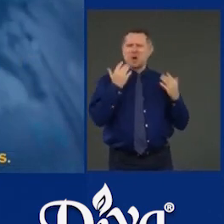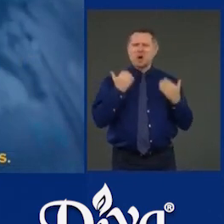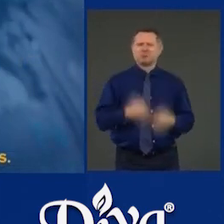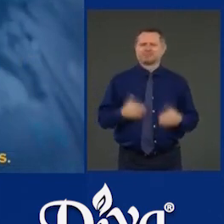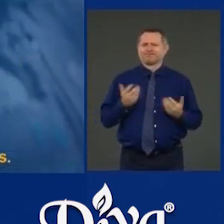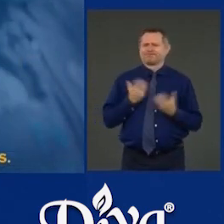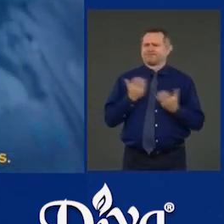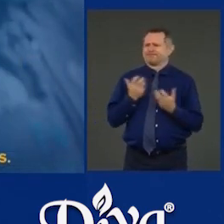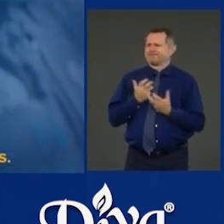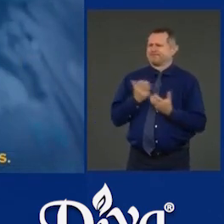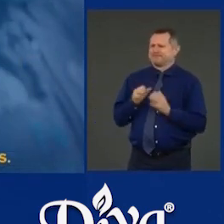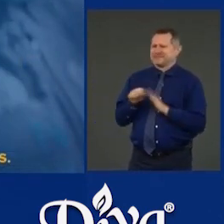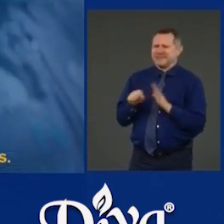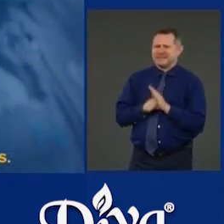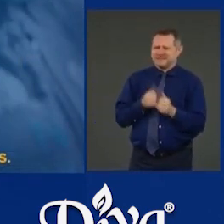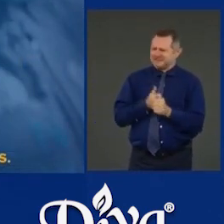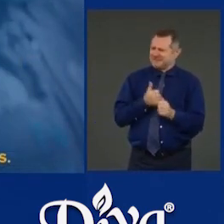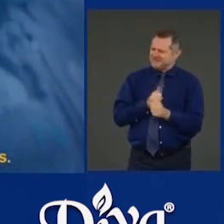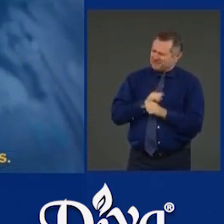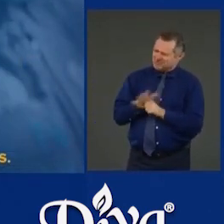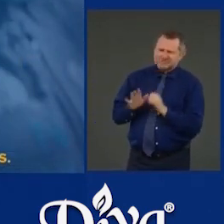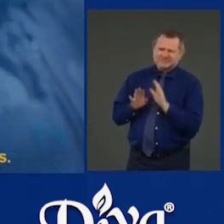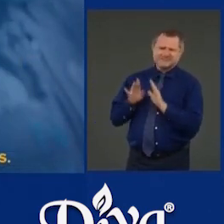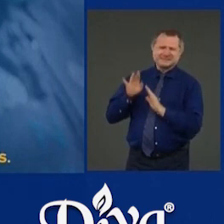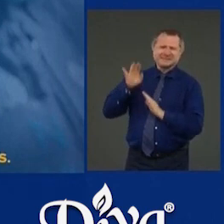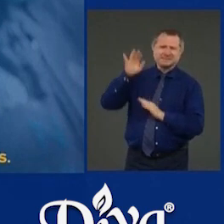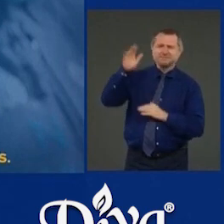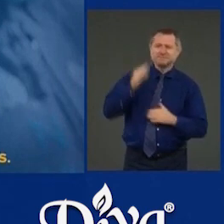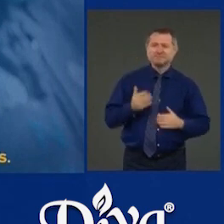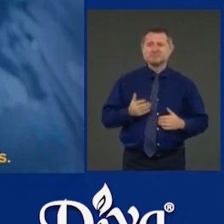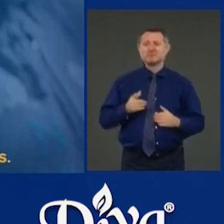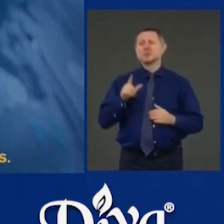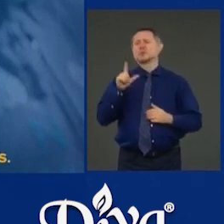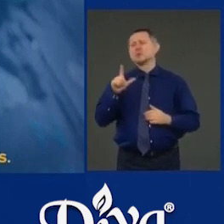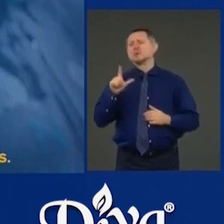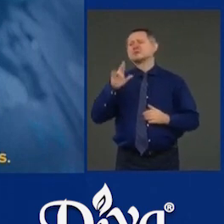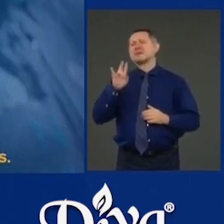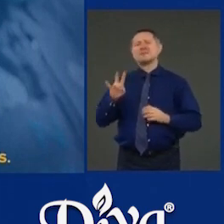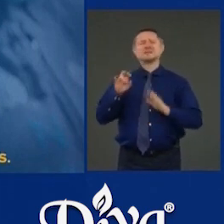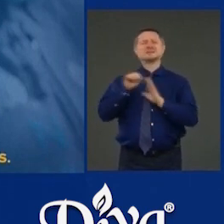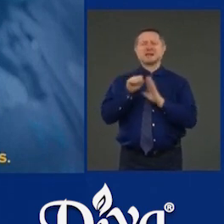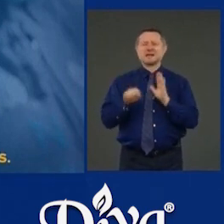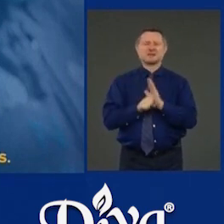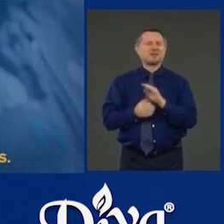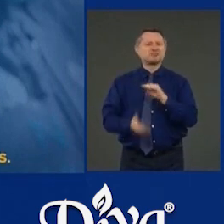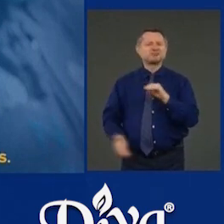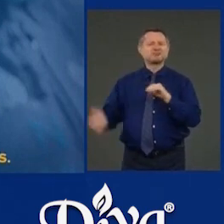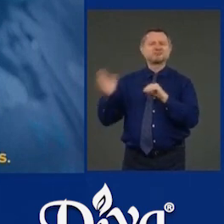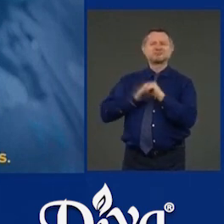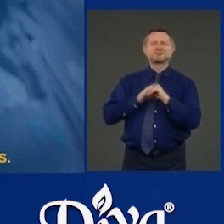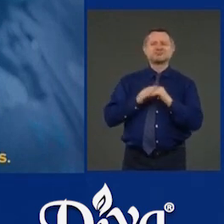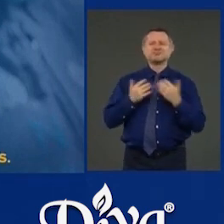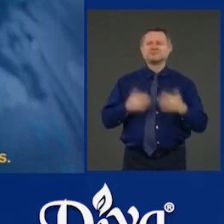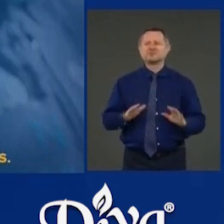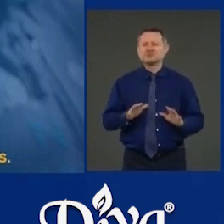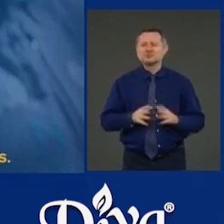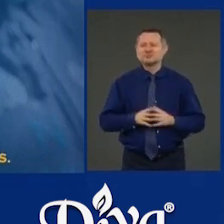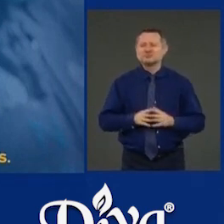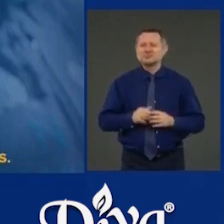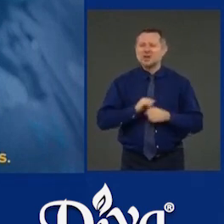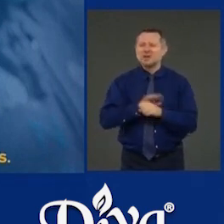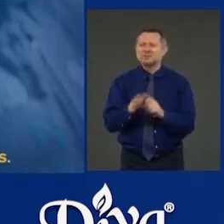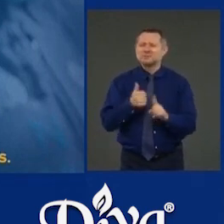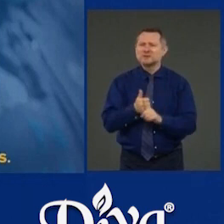increasing viral spread. It's up to about 27 states. that now have an increase in the